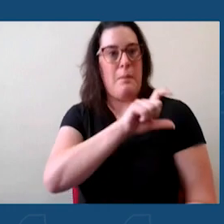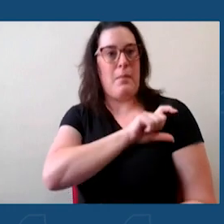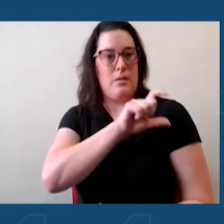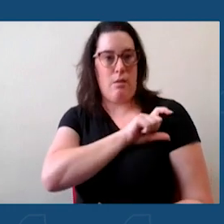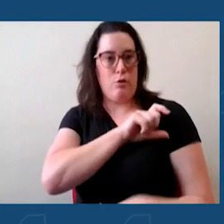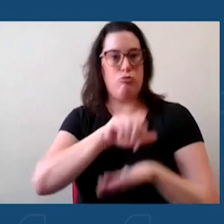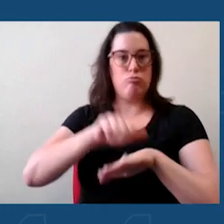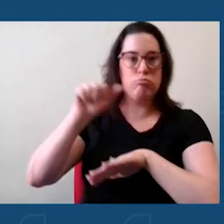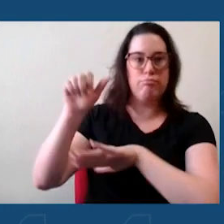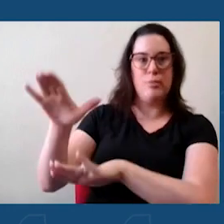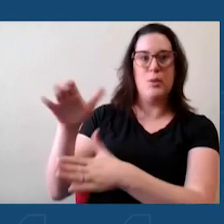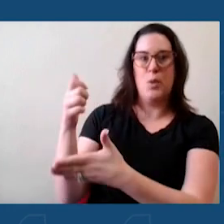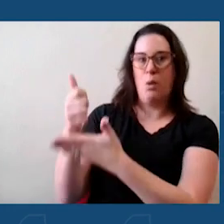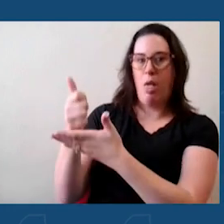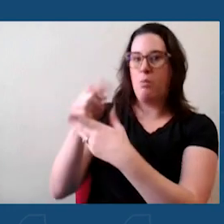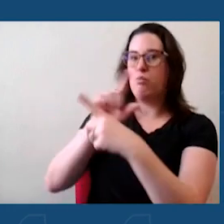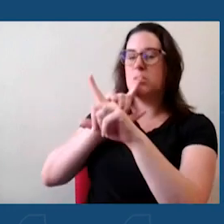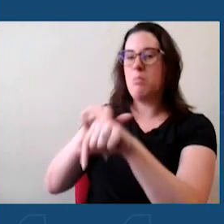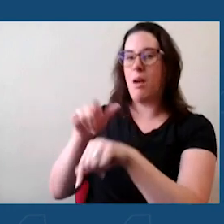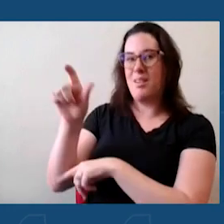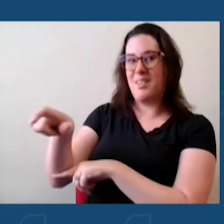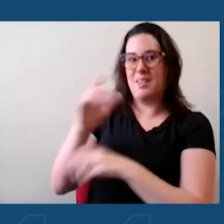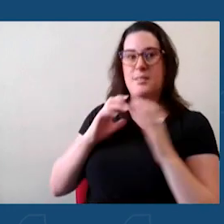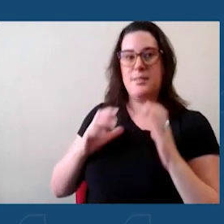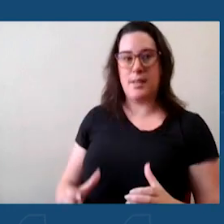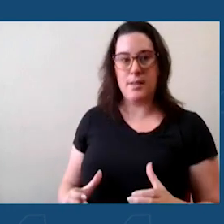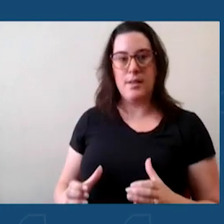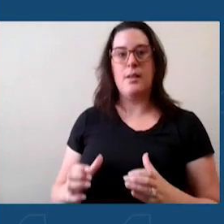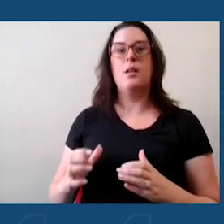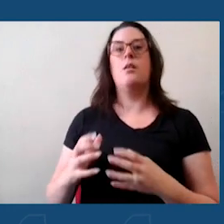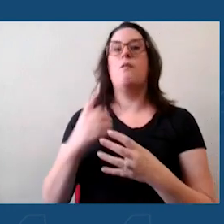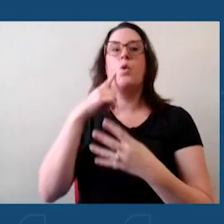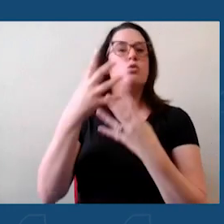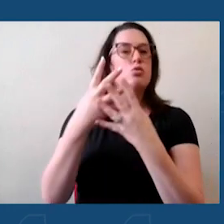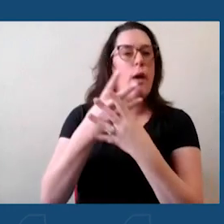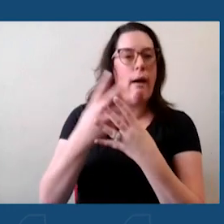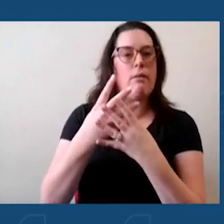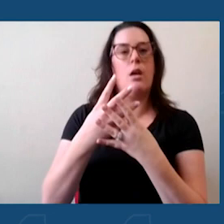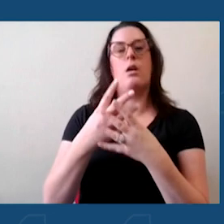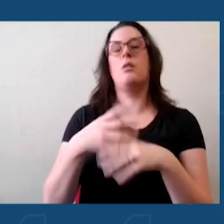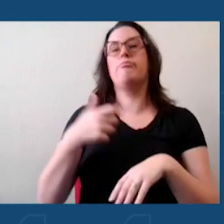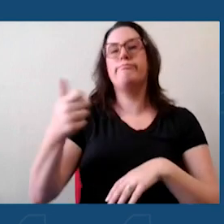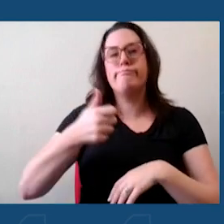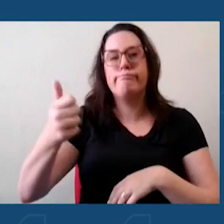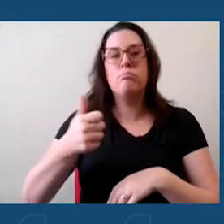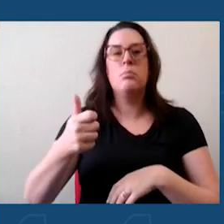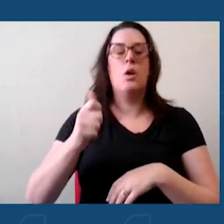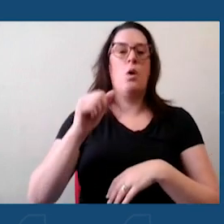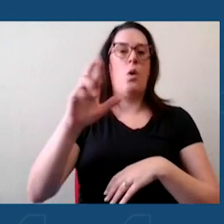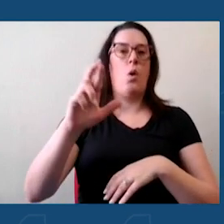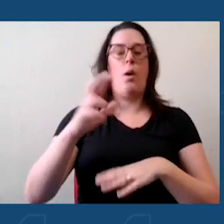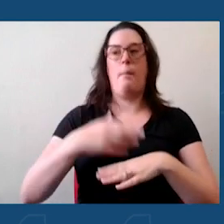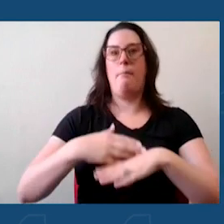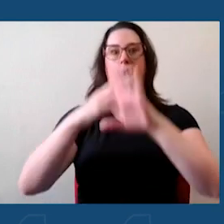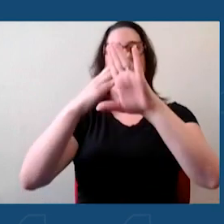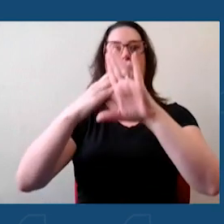officers to help respond to the needs of citizens, traffic and lifting up and helping remove